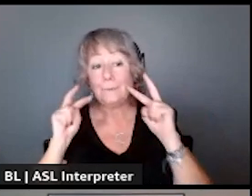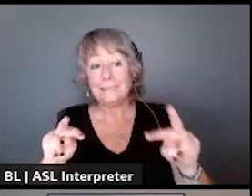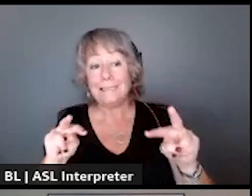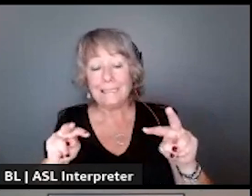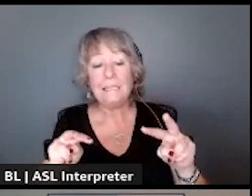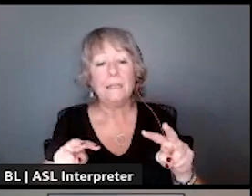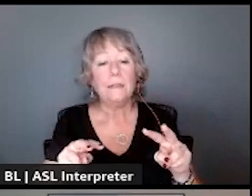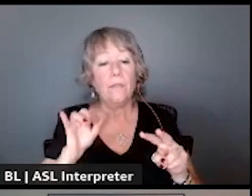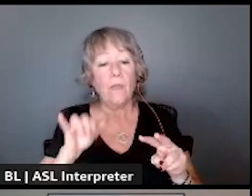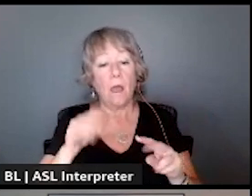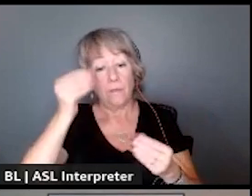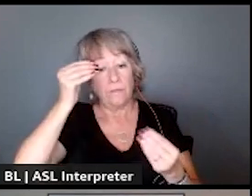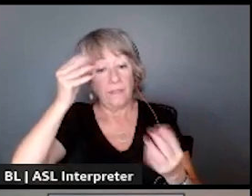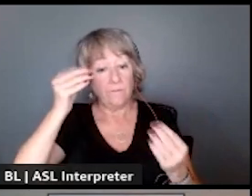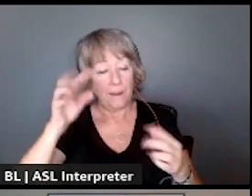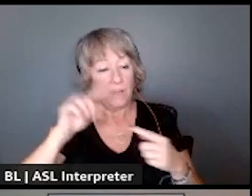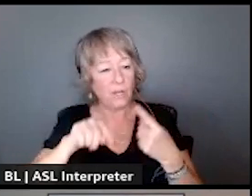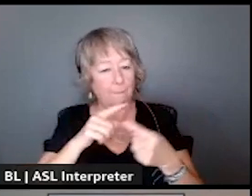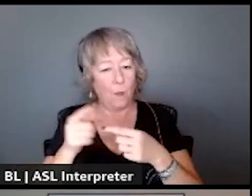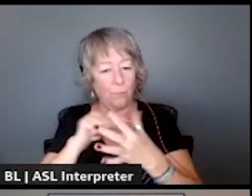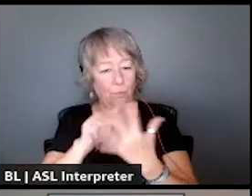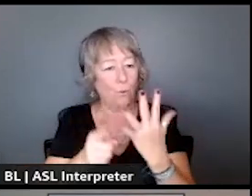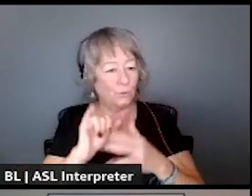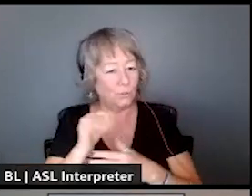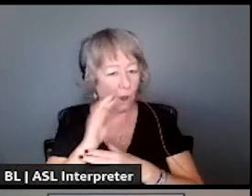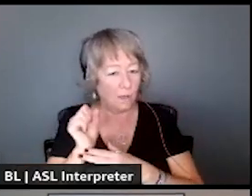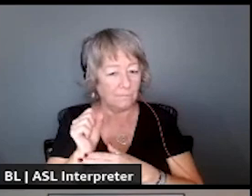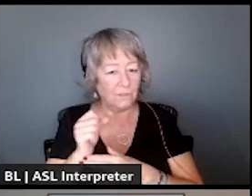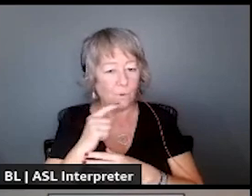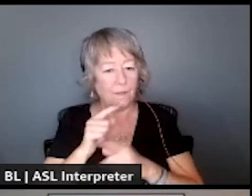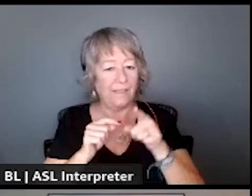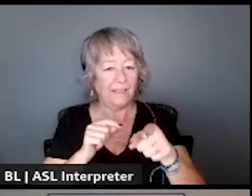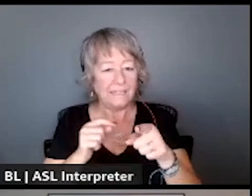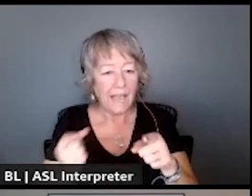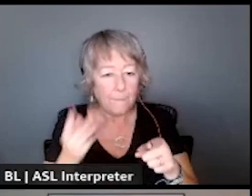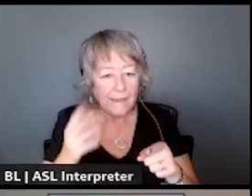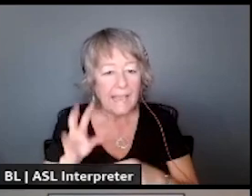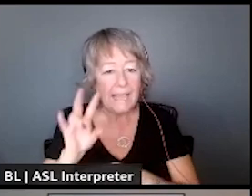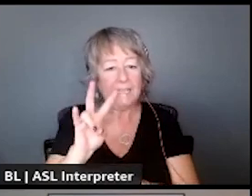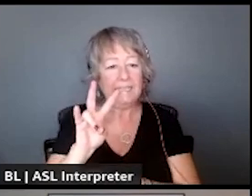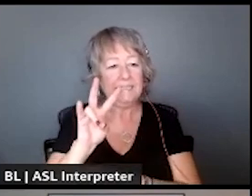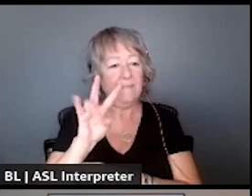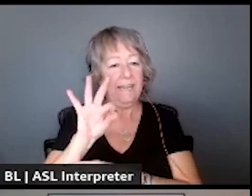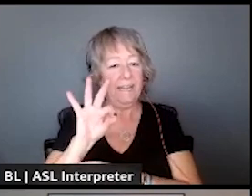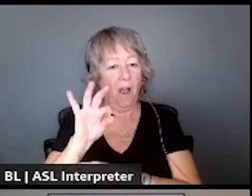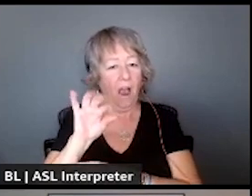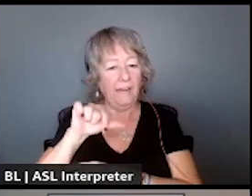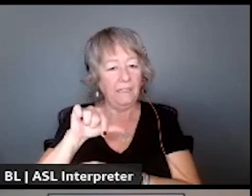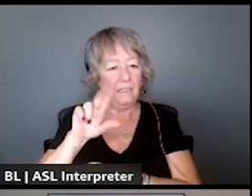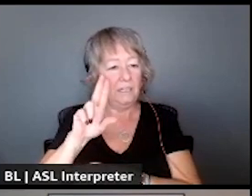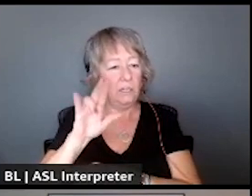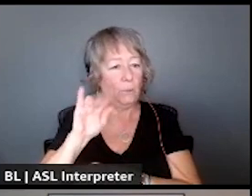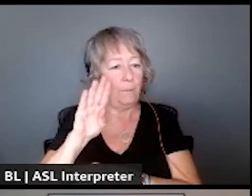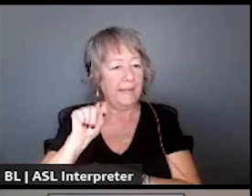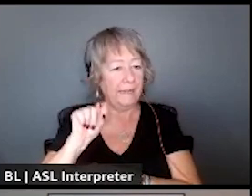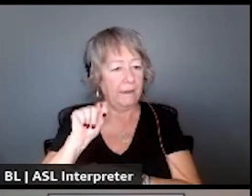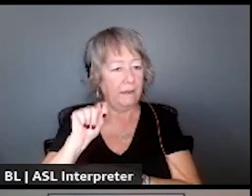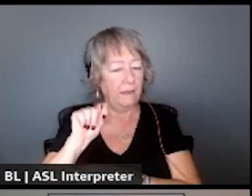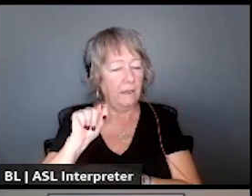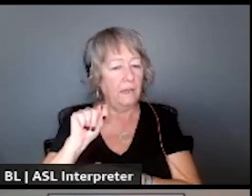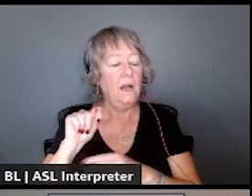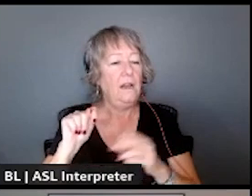demonstrate quantum properties. And so qubits are essentially just quantum bits, and there's multiple ways that you can essentially get them. Okay,